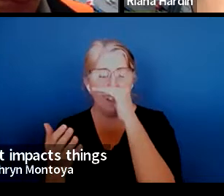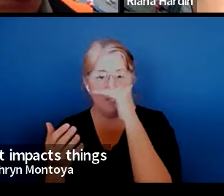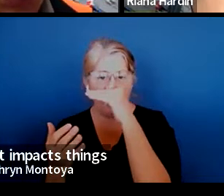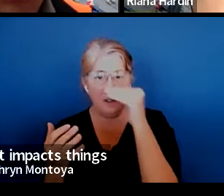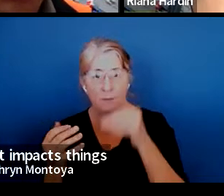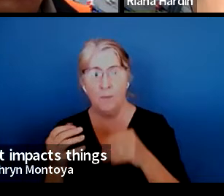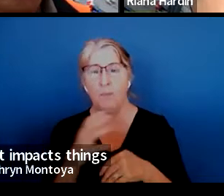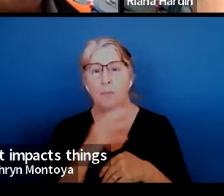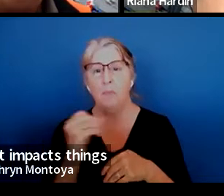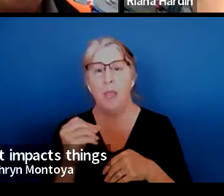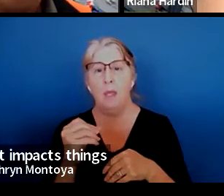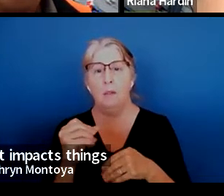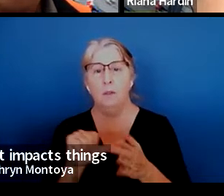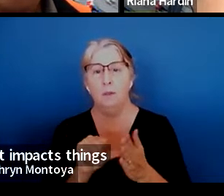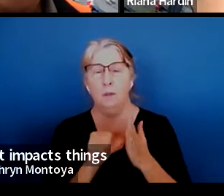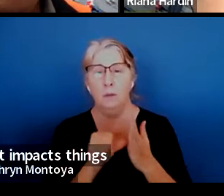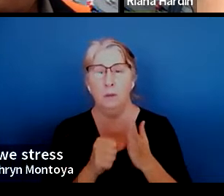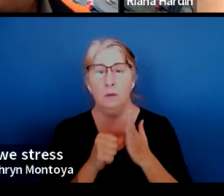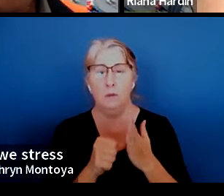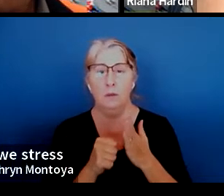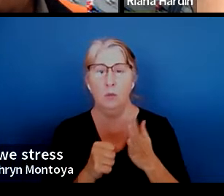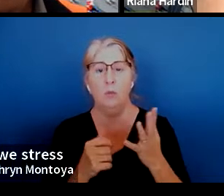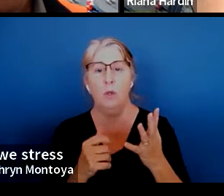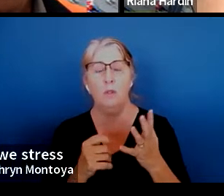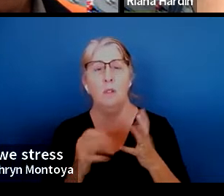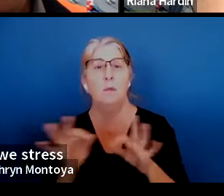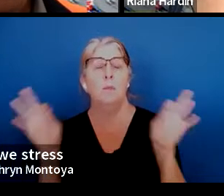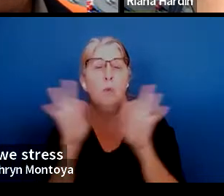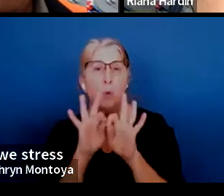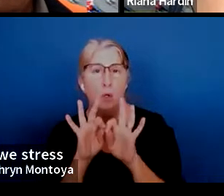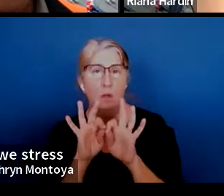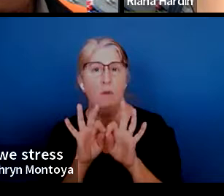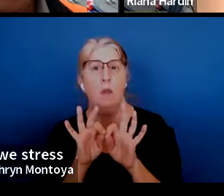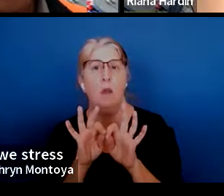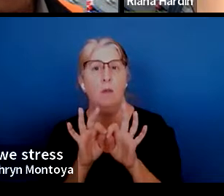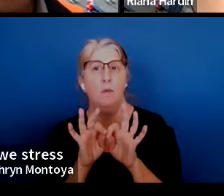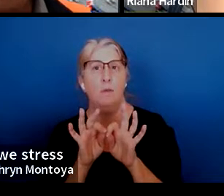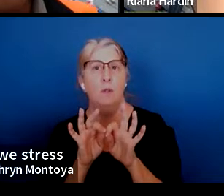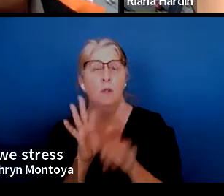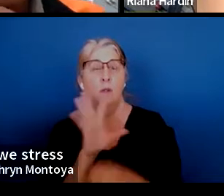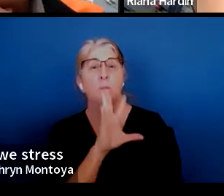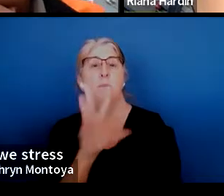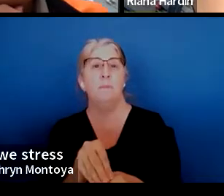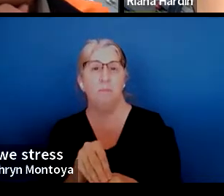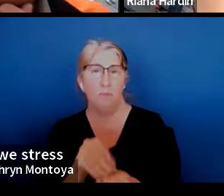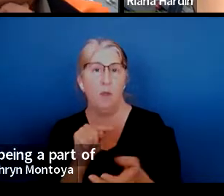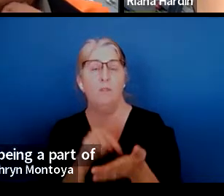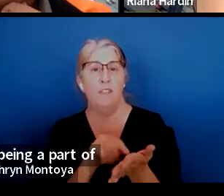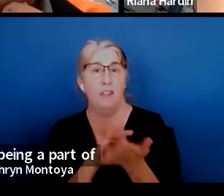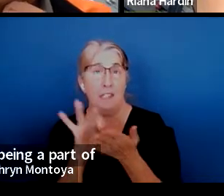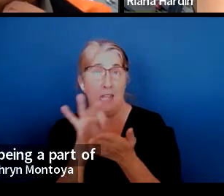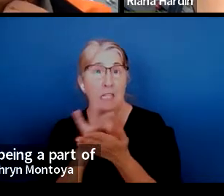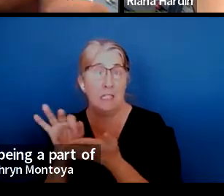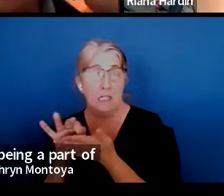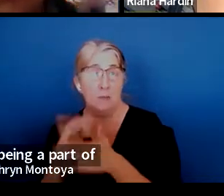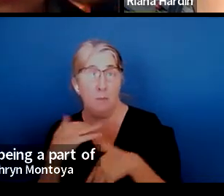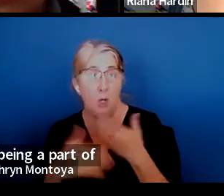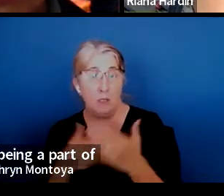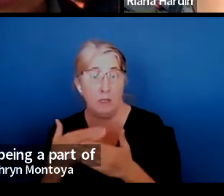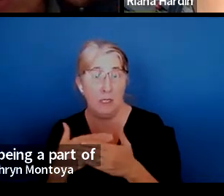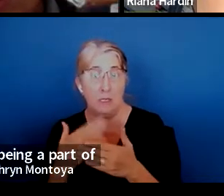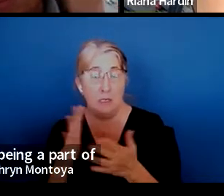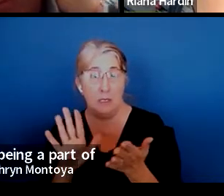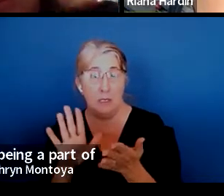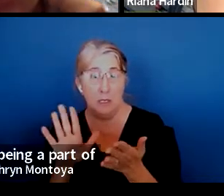we stressed like the importance of being a part of that census process and making sure that